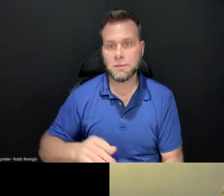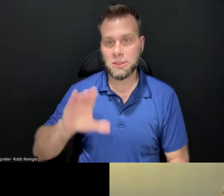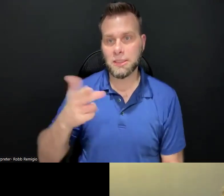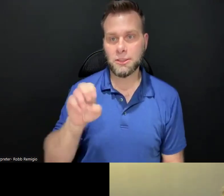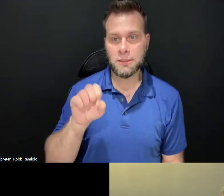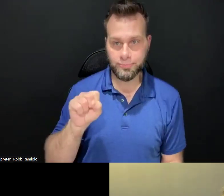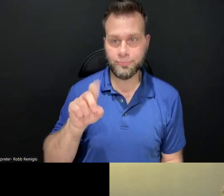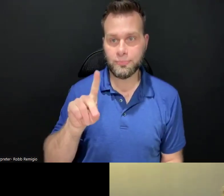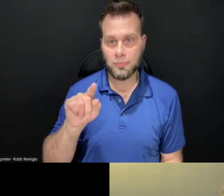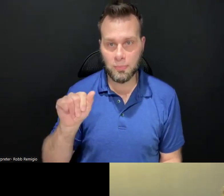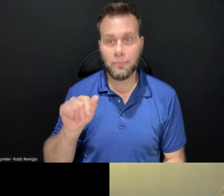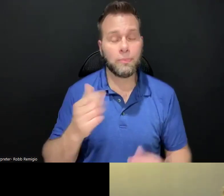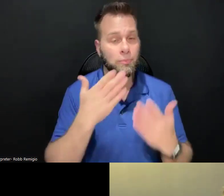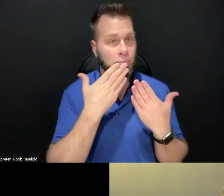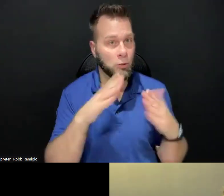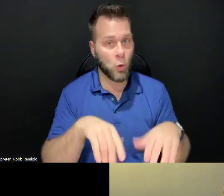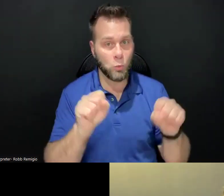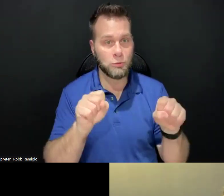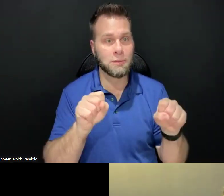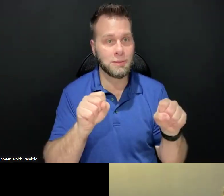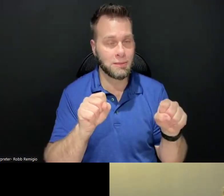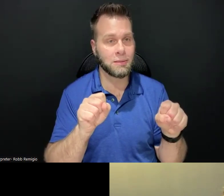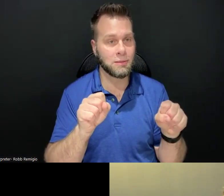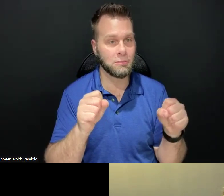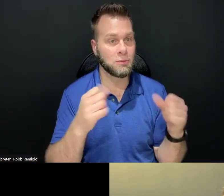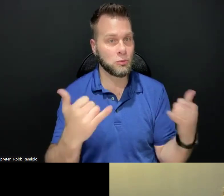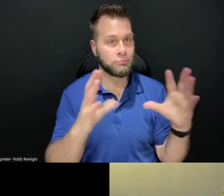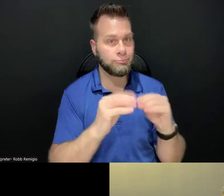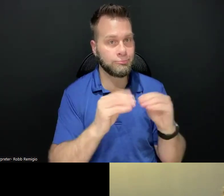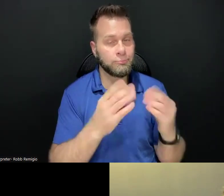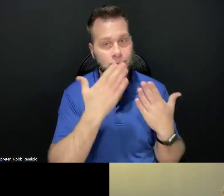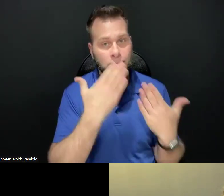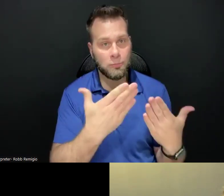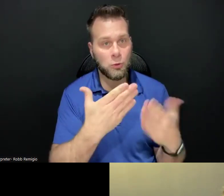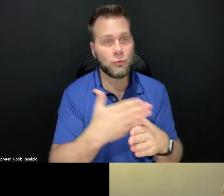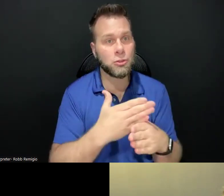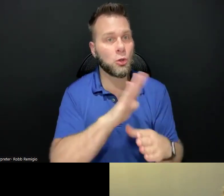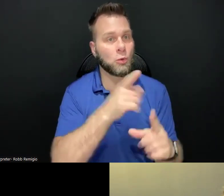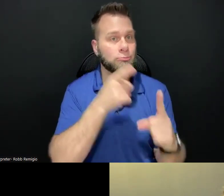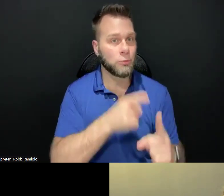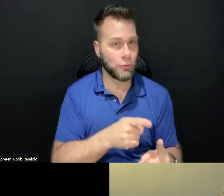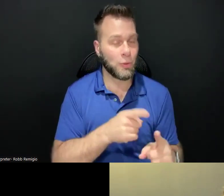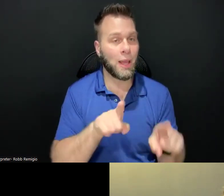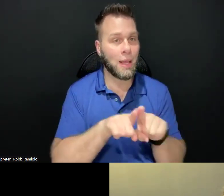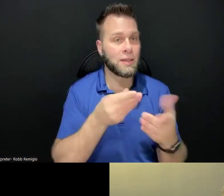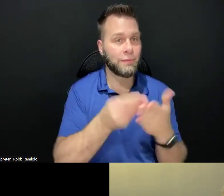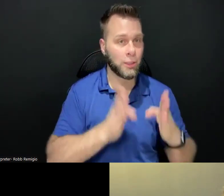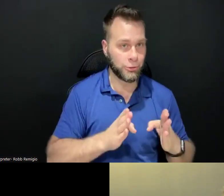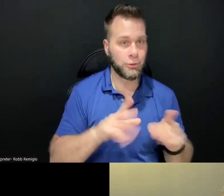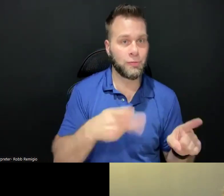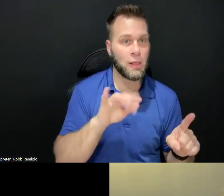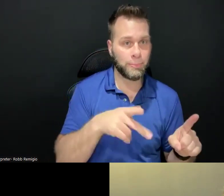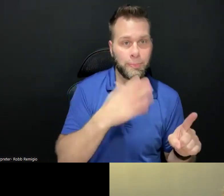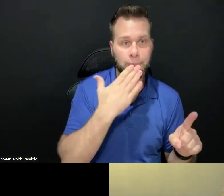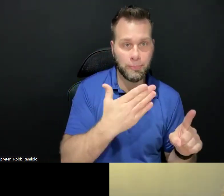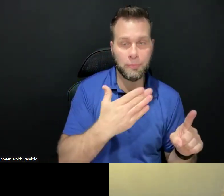here. Thank you to the hosts for hosting this webinar. Thank you, Philip, for sharing your point of view as a funder. So my